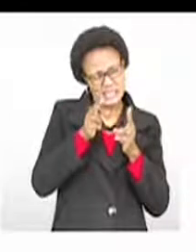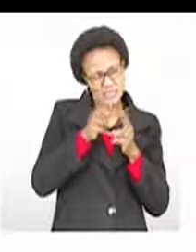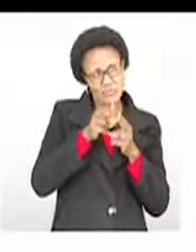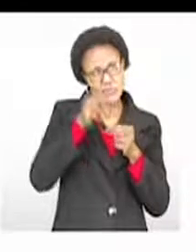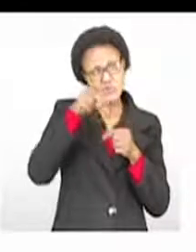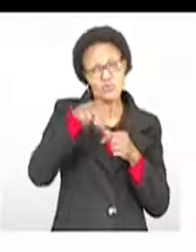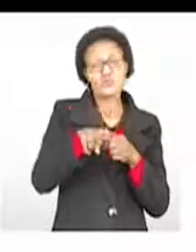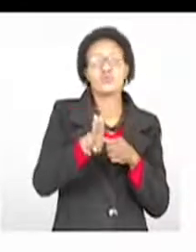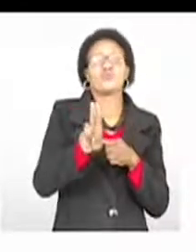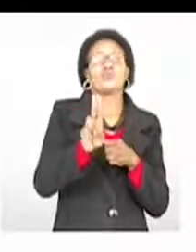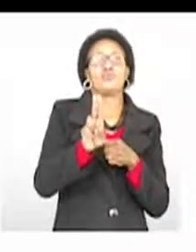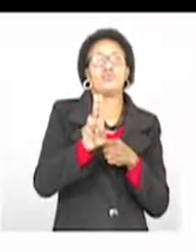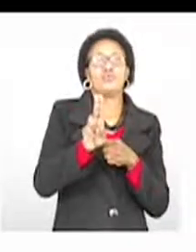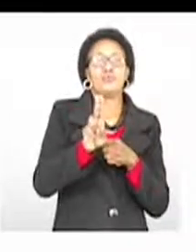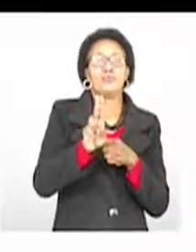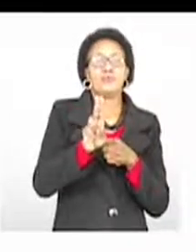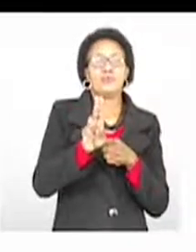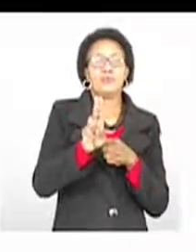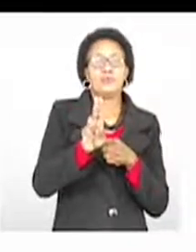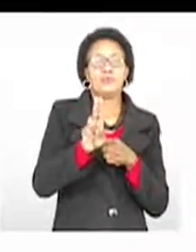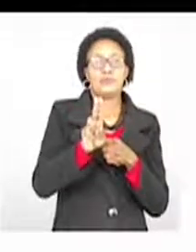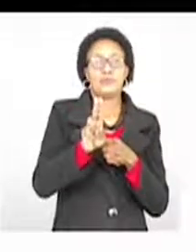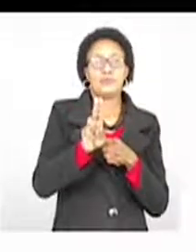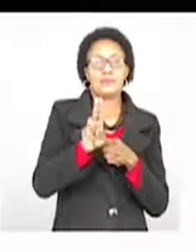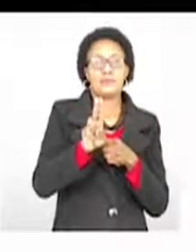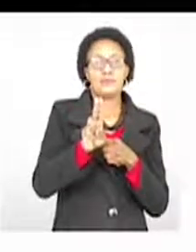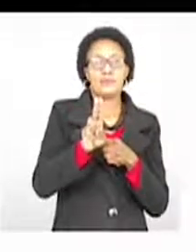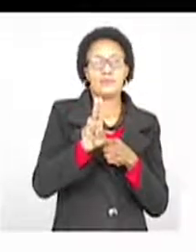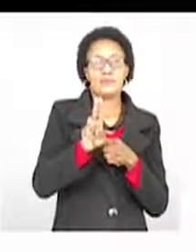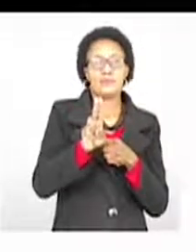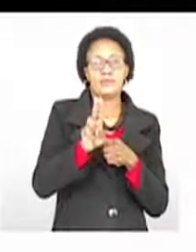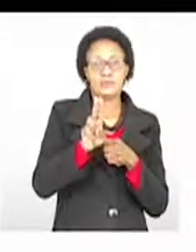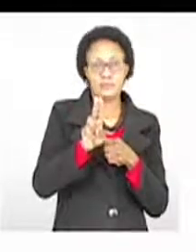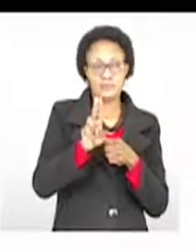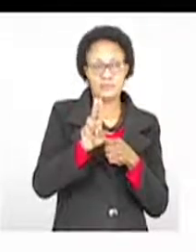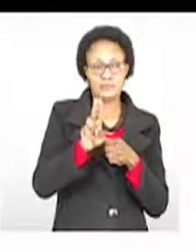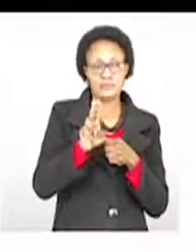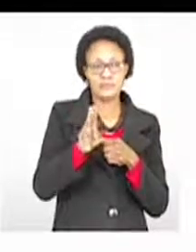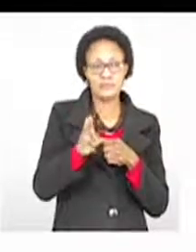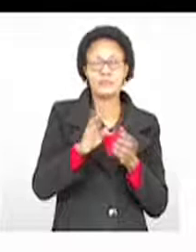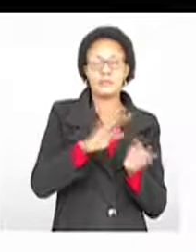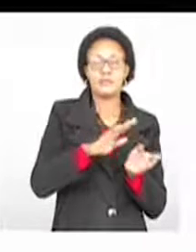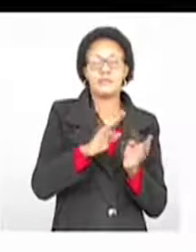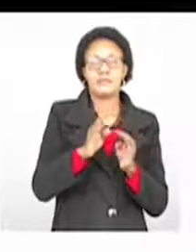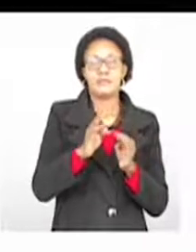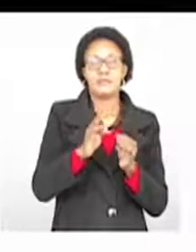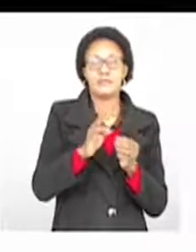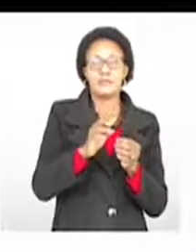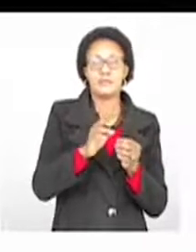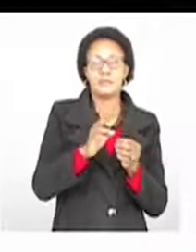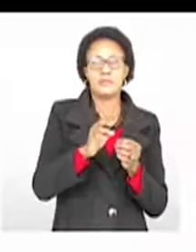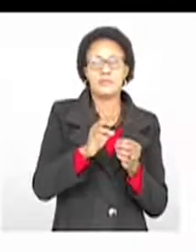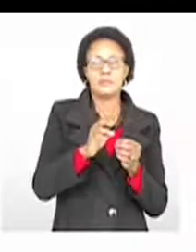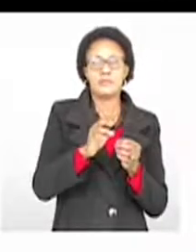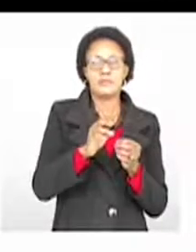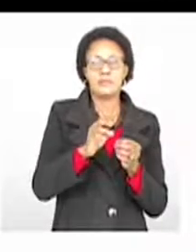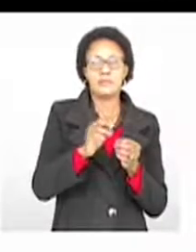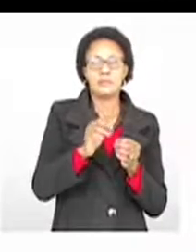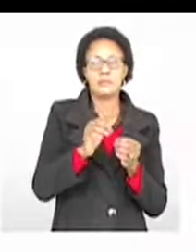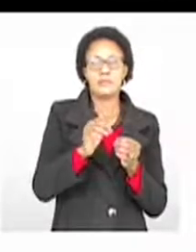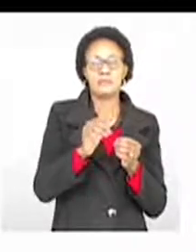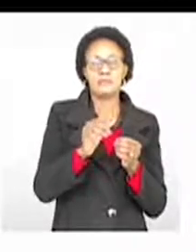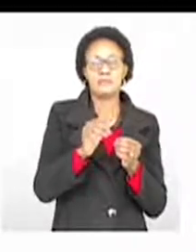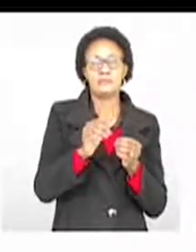leg to stand. Otherwise, it will just fall over. But big letter U is big enough to stand